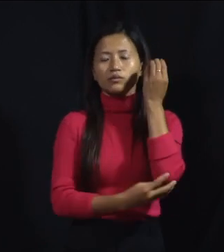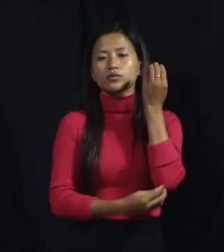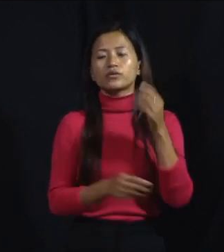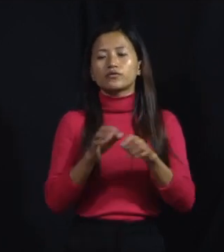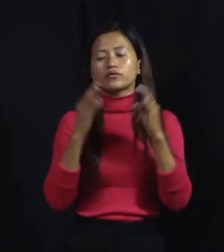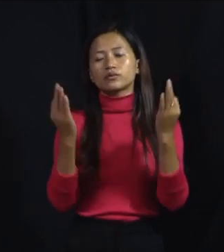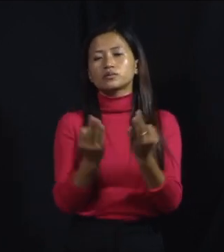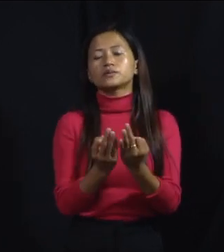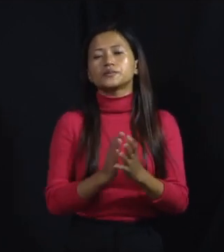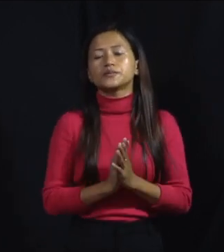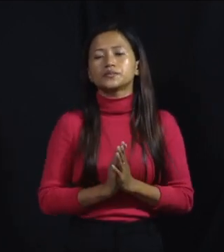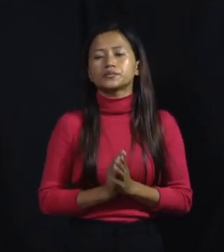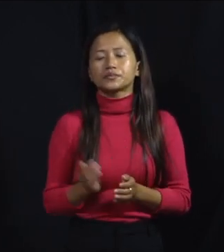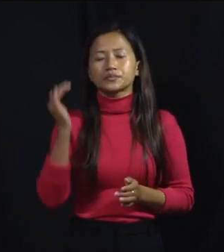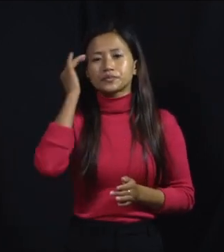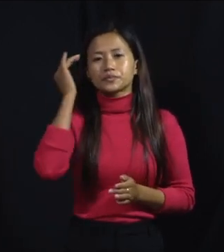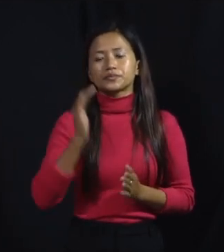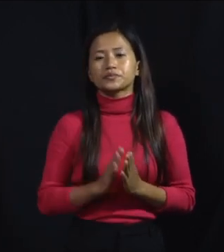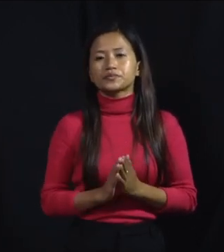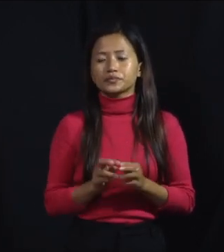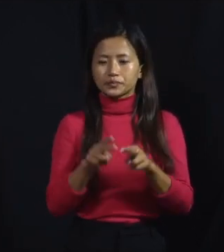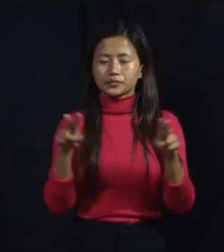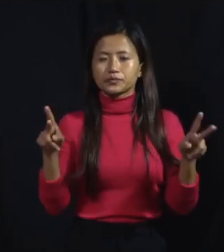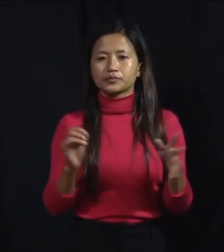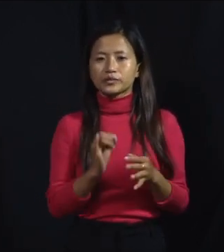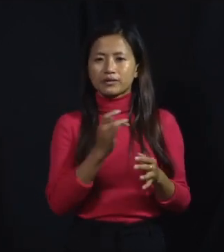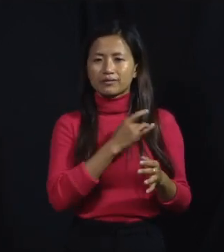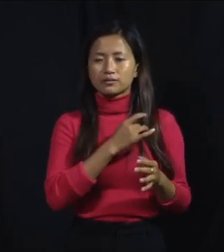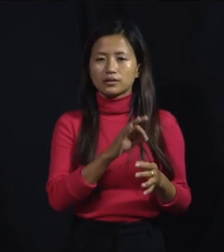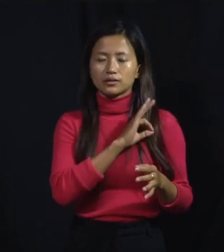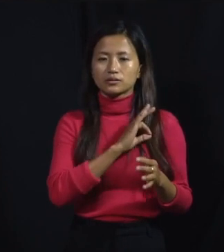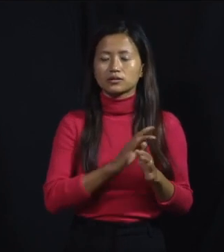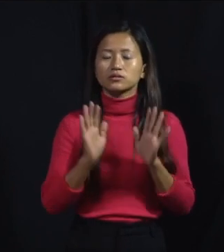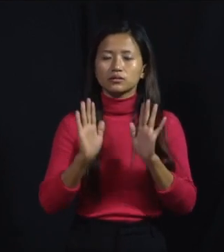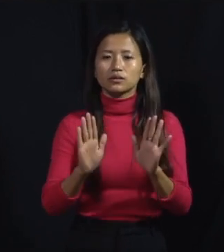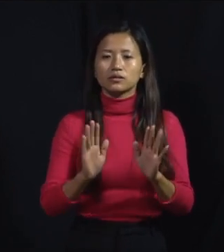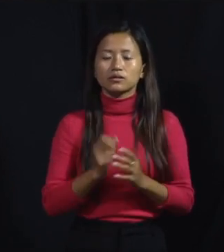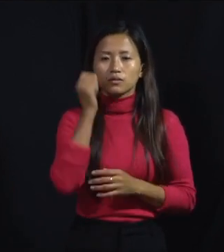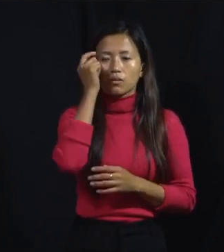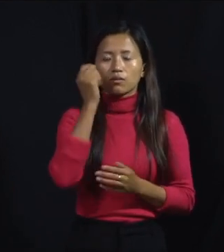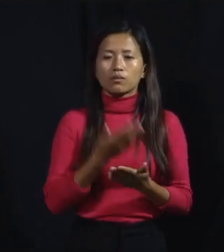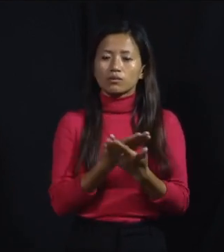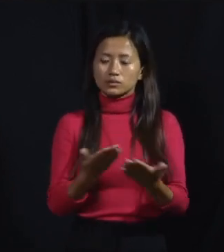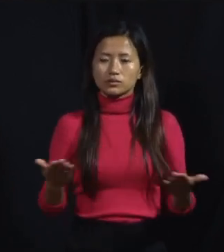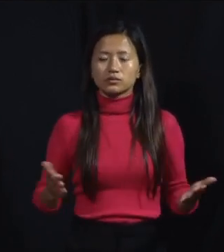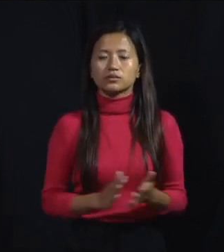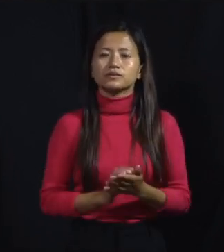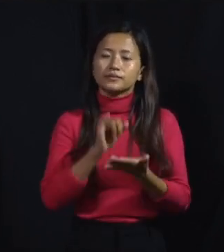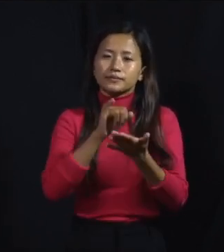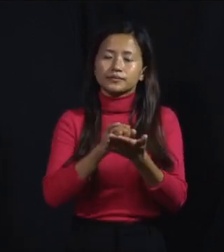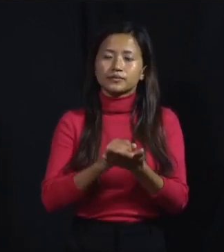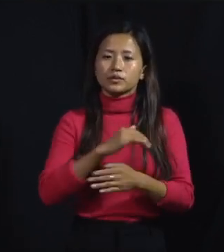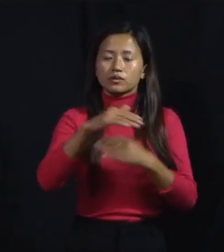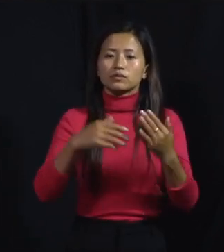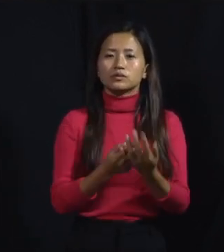family, right? And you know, the different kind of interests that you have also. We need to understand all those so that